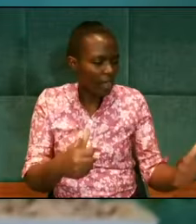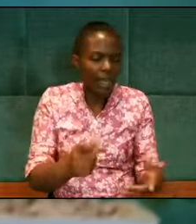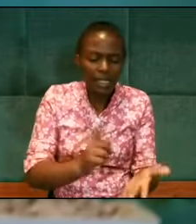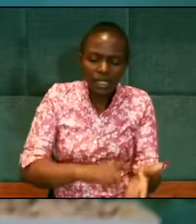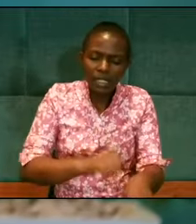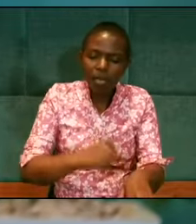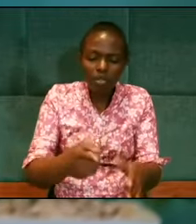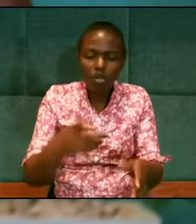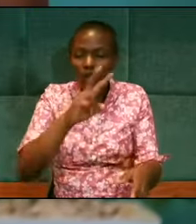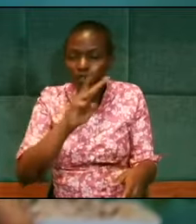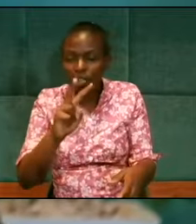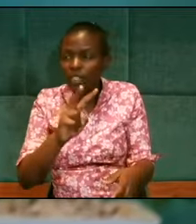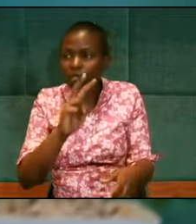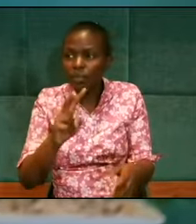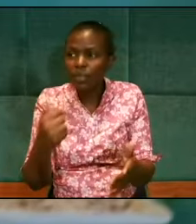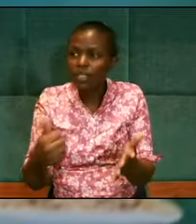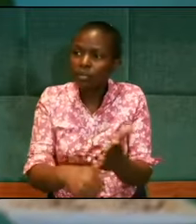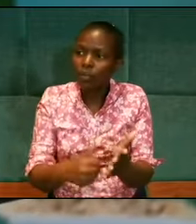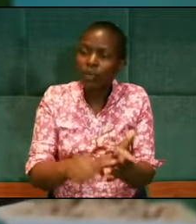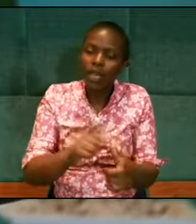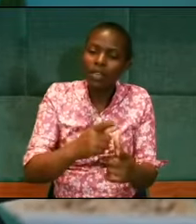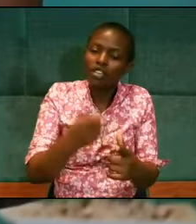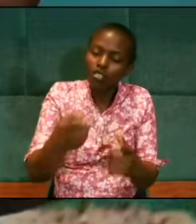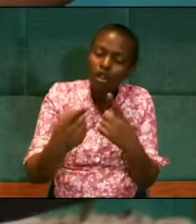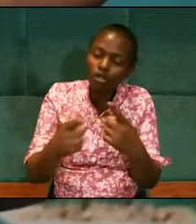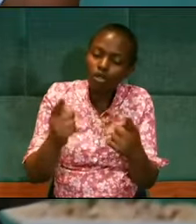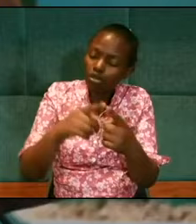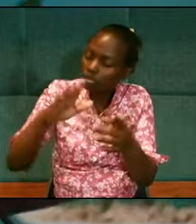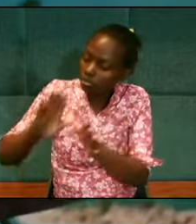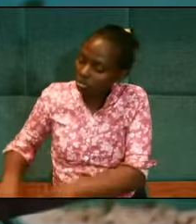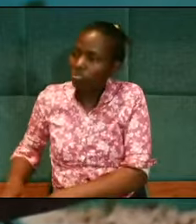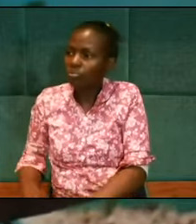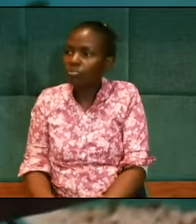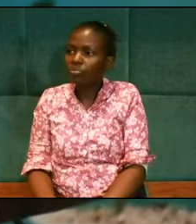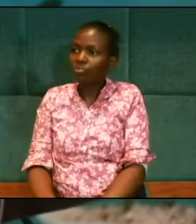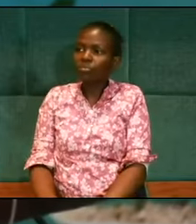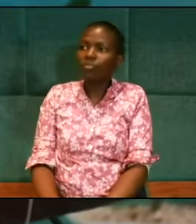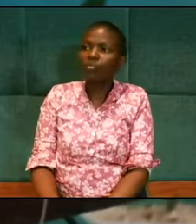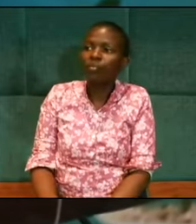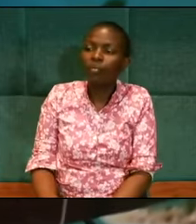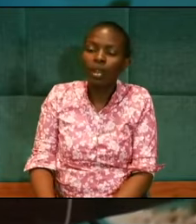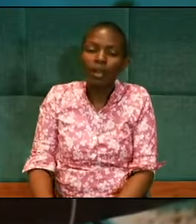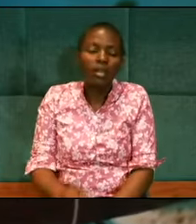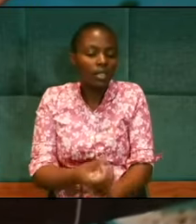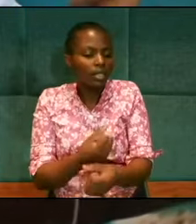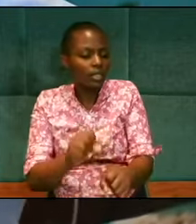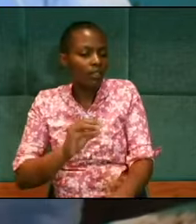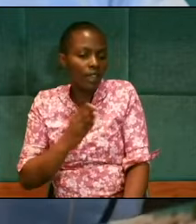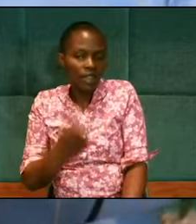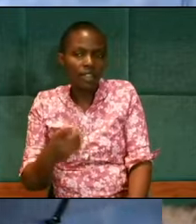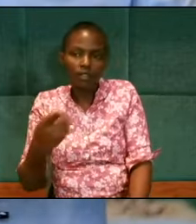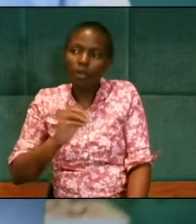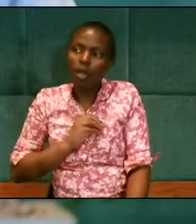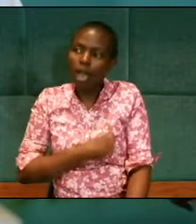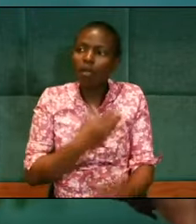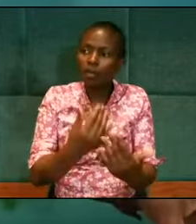to any crisis is what? Leave and get somebody else. Same applies to our sons, our brothers. I'm not here by